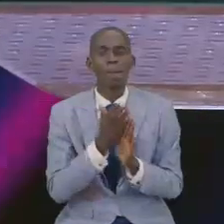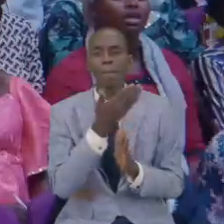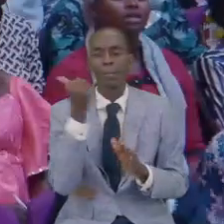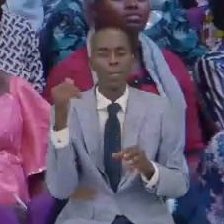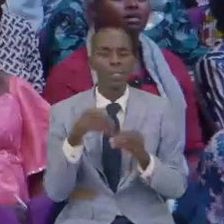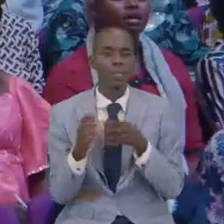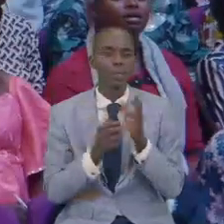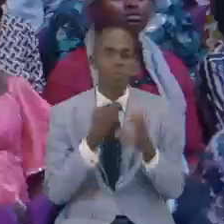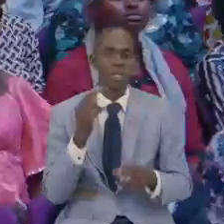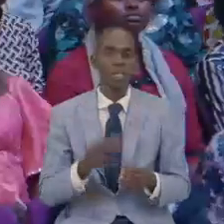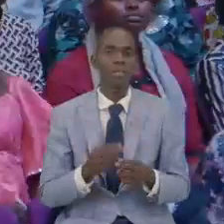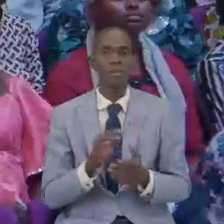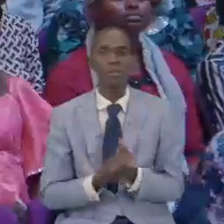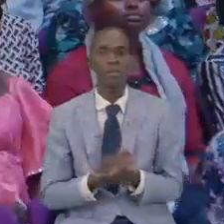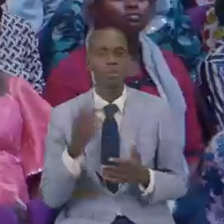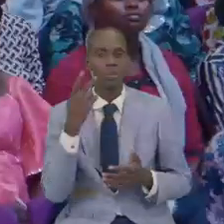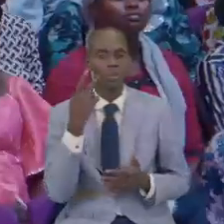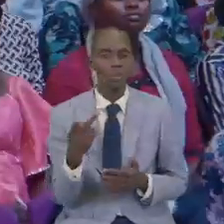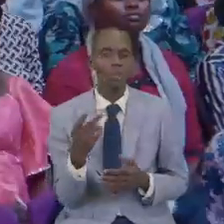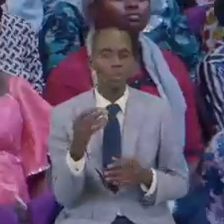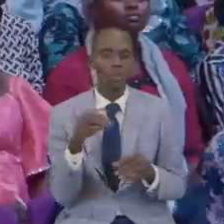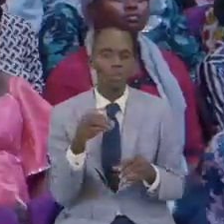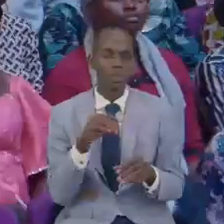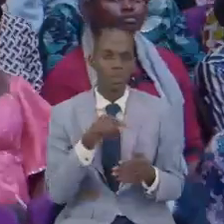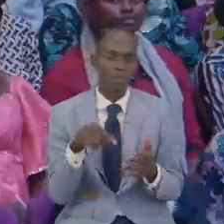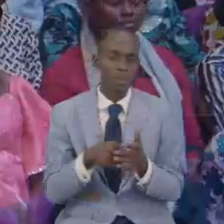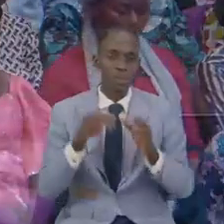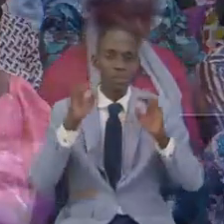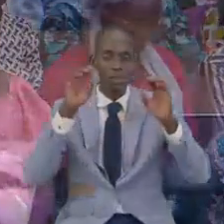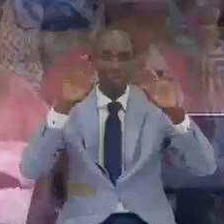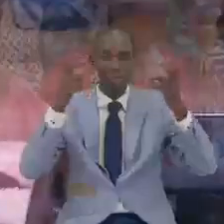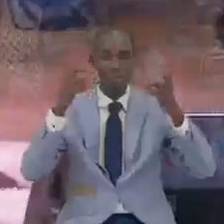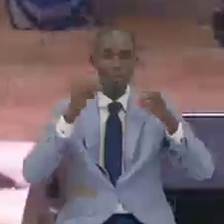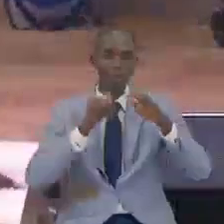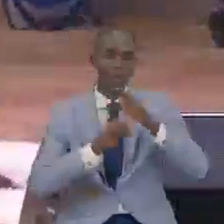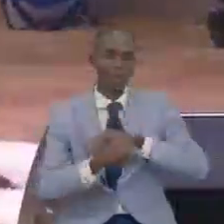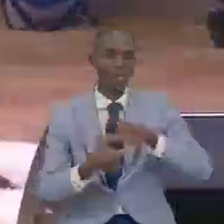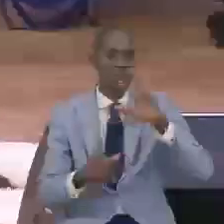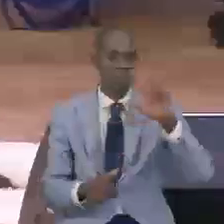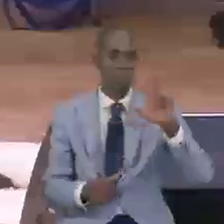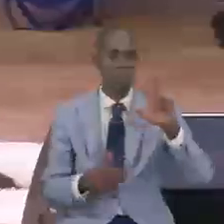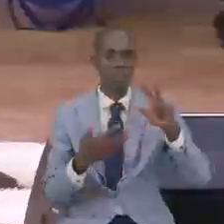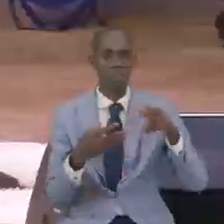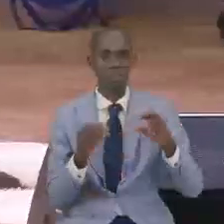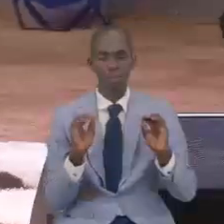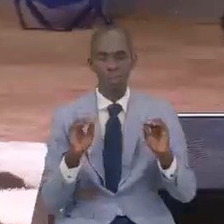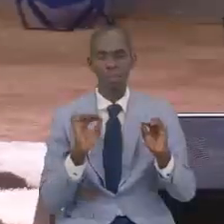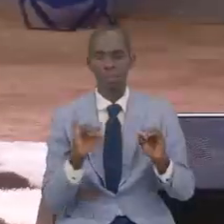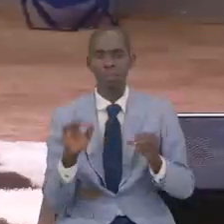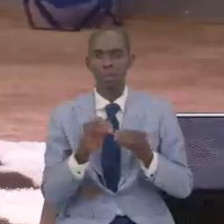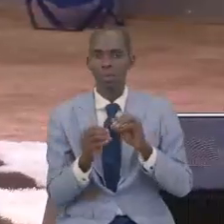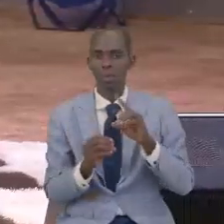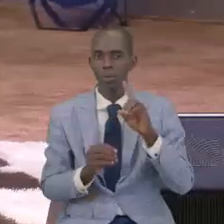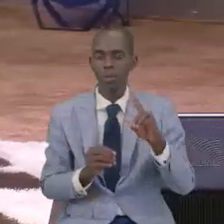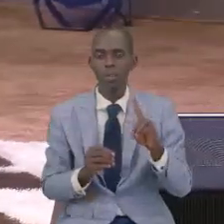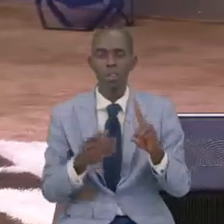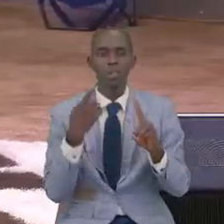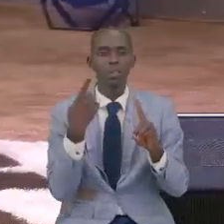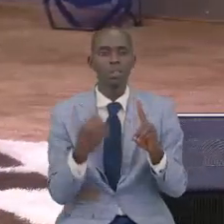Jesus' name. We're looking at this under three perspectives. Look at number one. Number one is